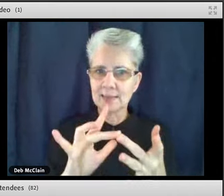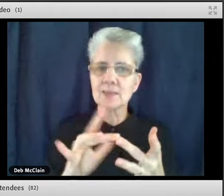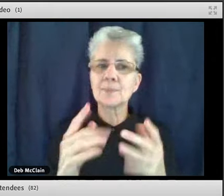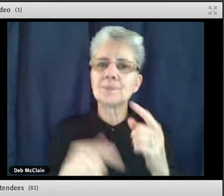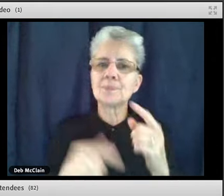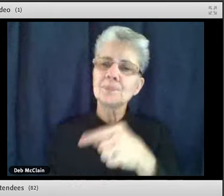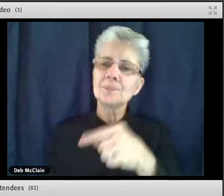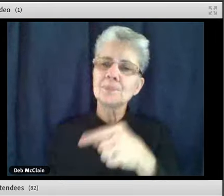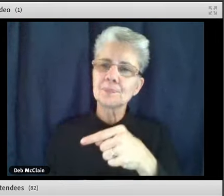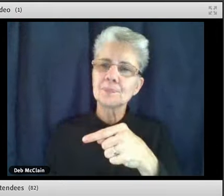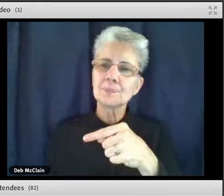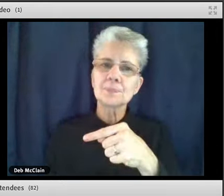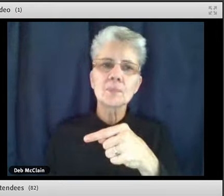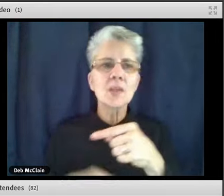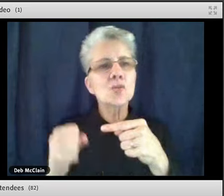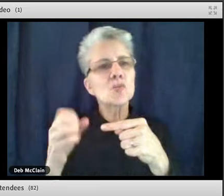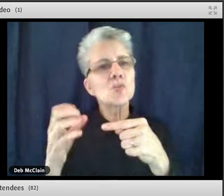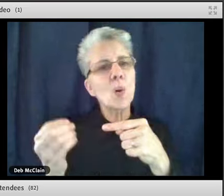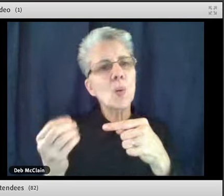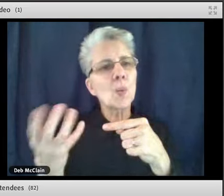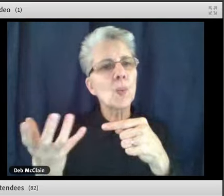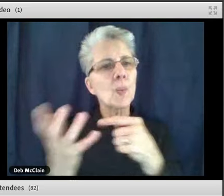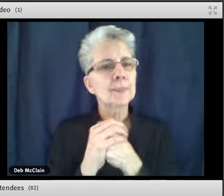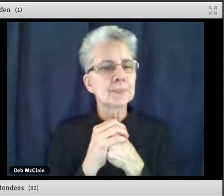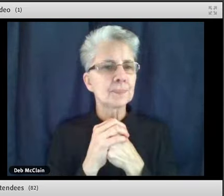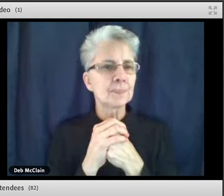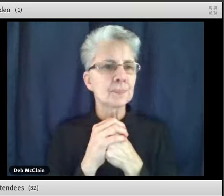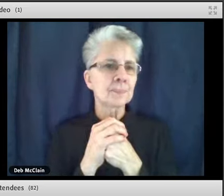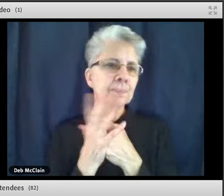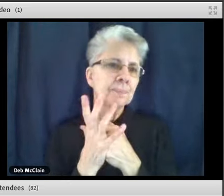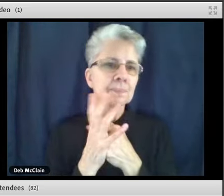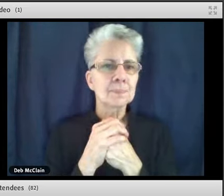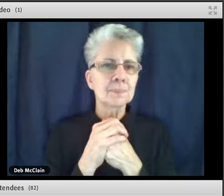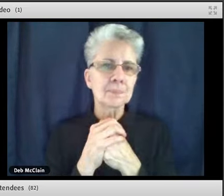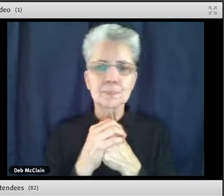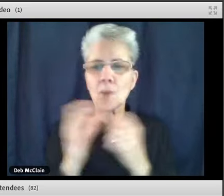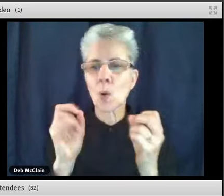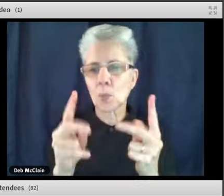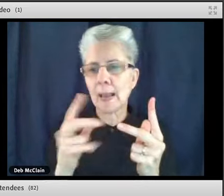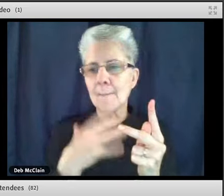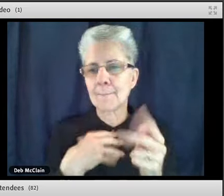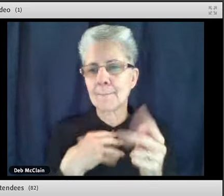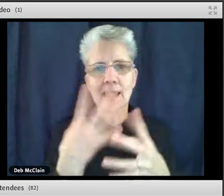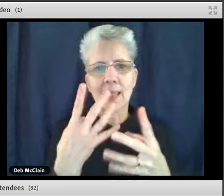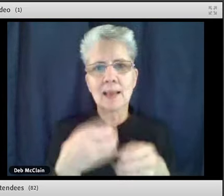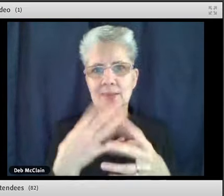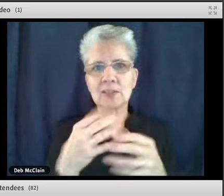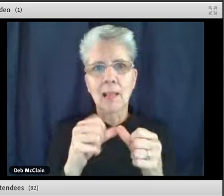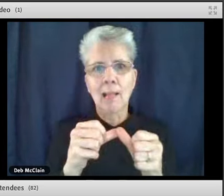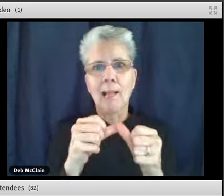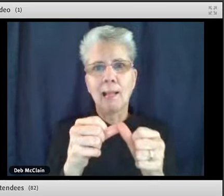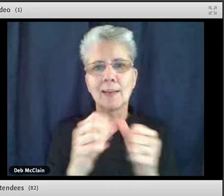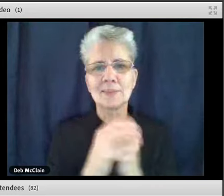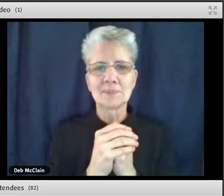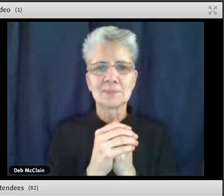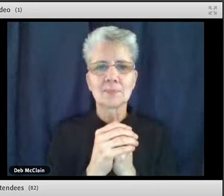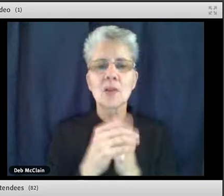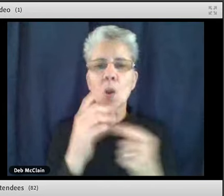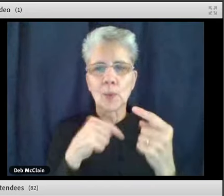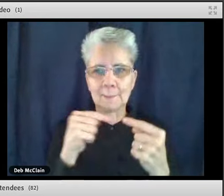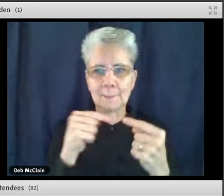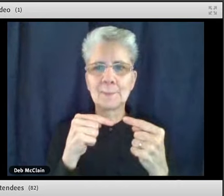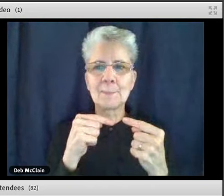have a built-in automatic crap detector operating inside him. We're all detectives. So that's the best strategy you